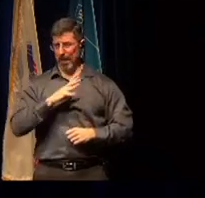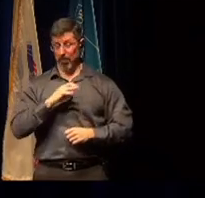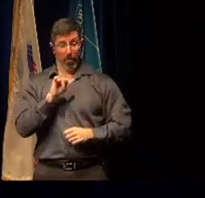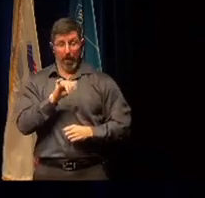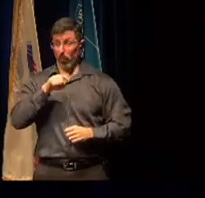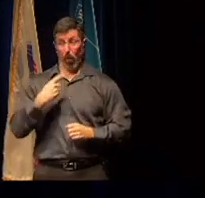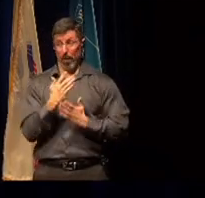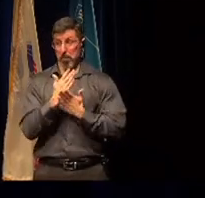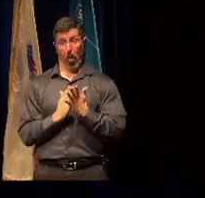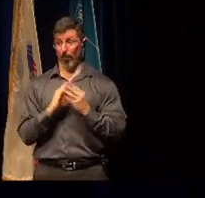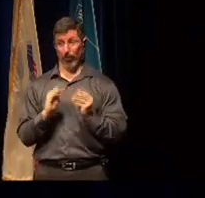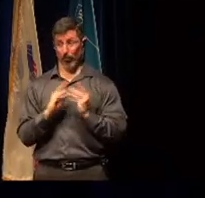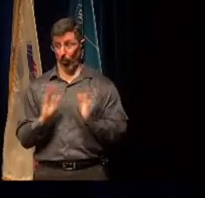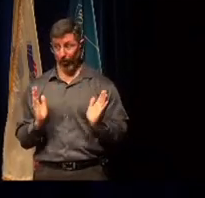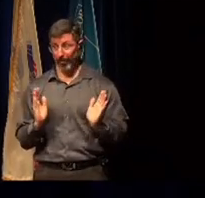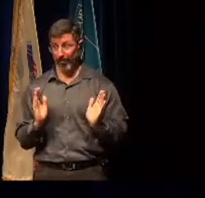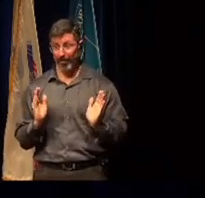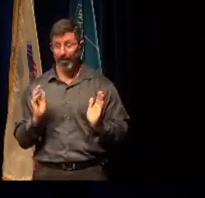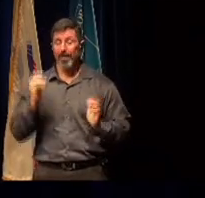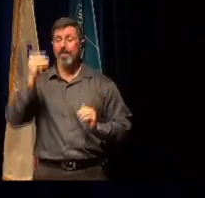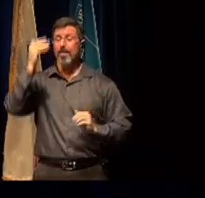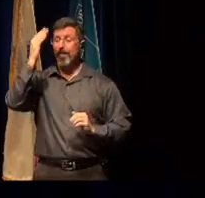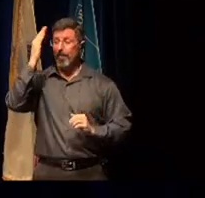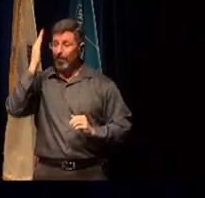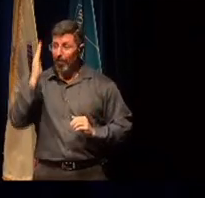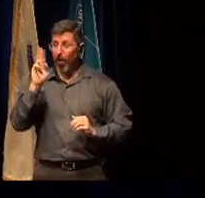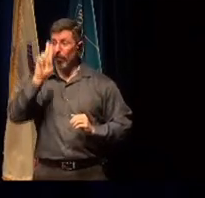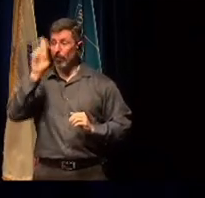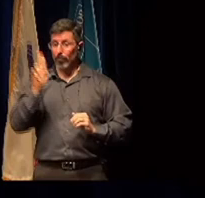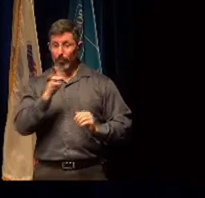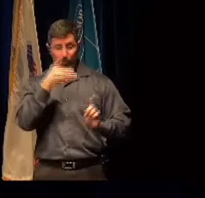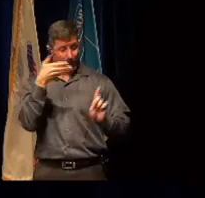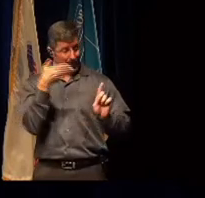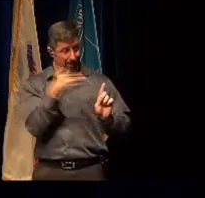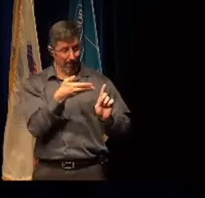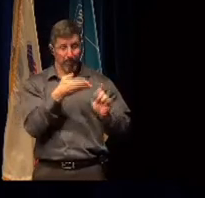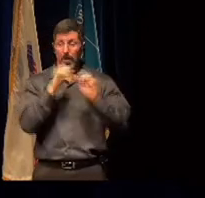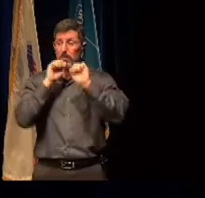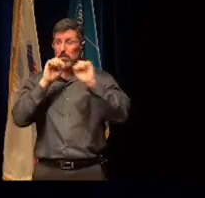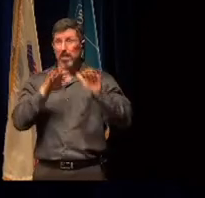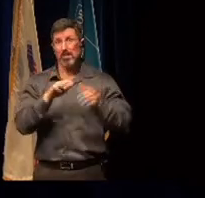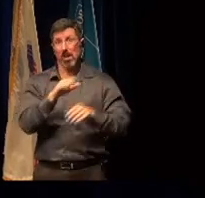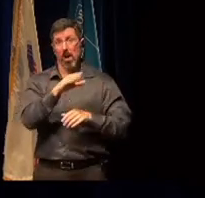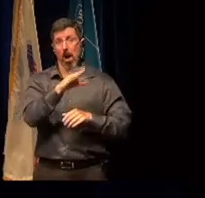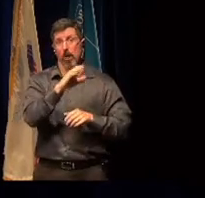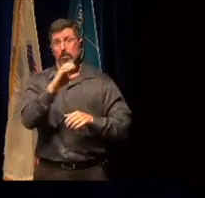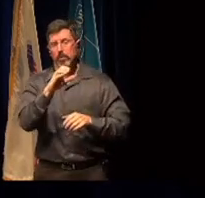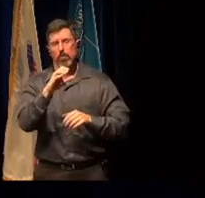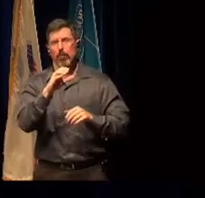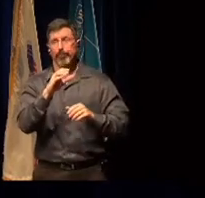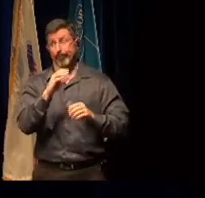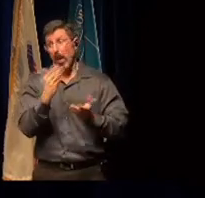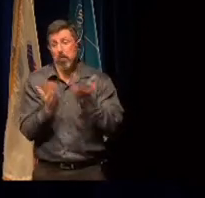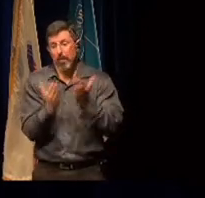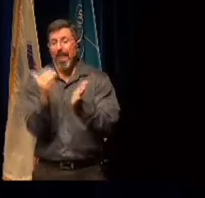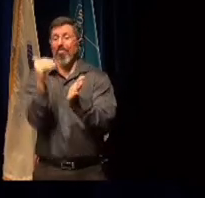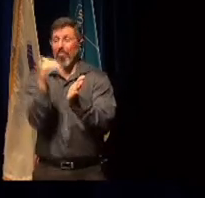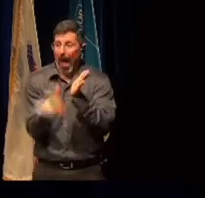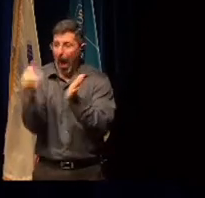man, who God would use to bless hundreds, no, more likely thousands of